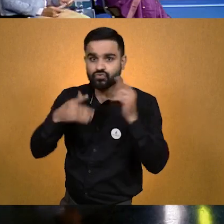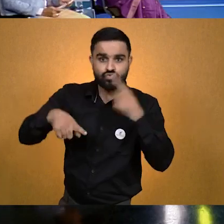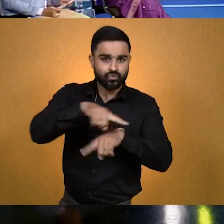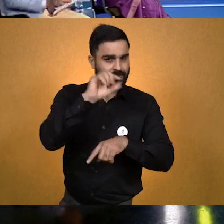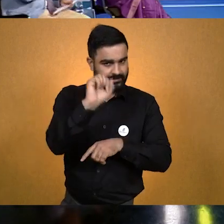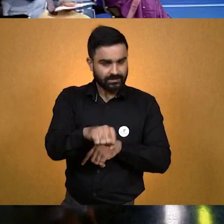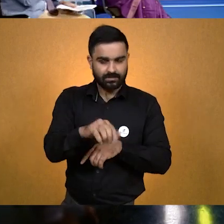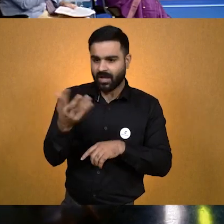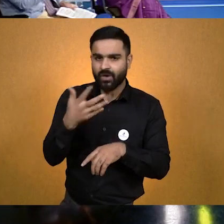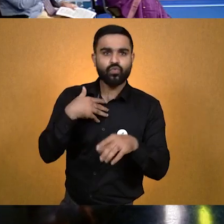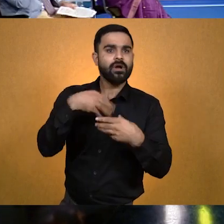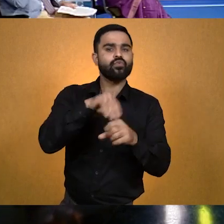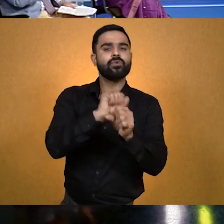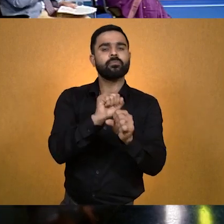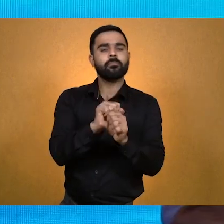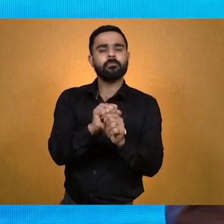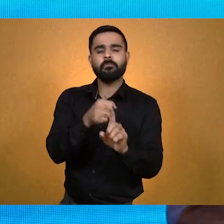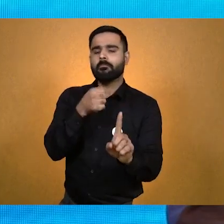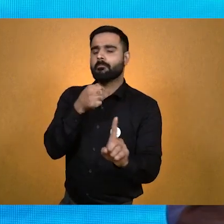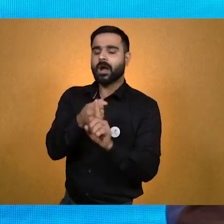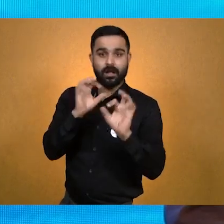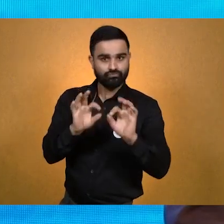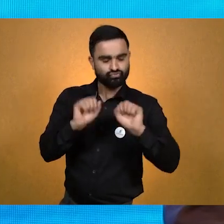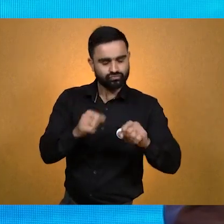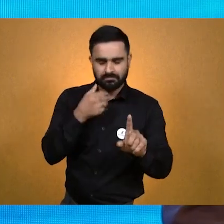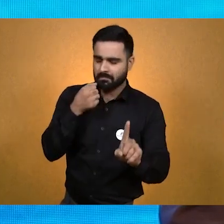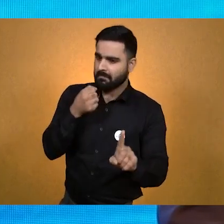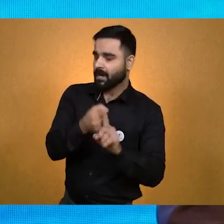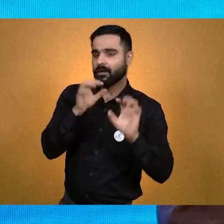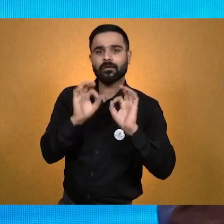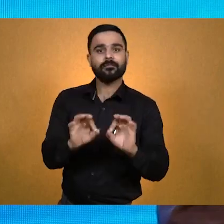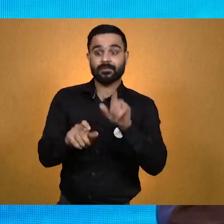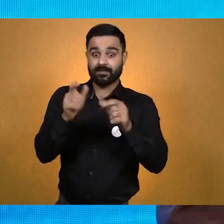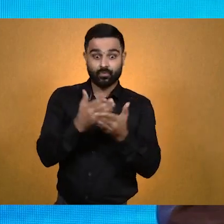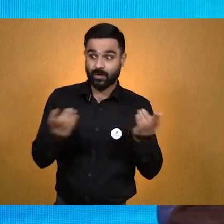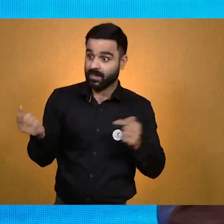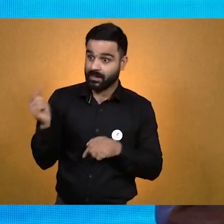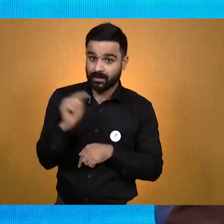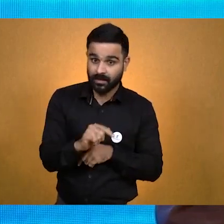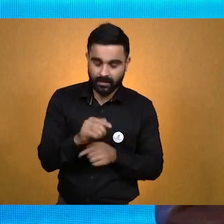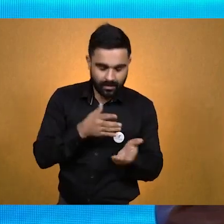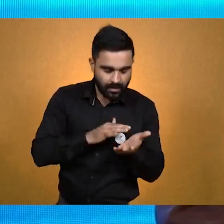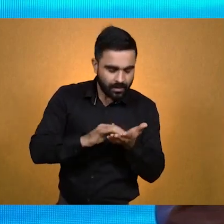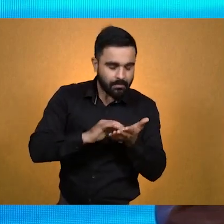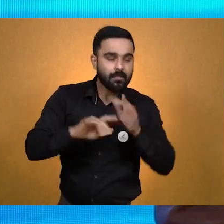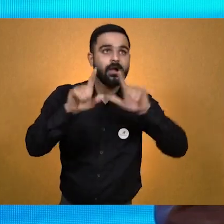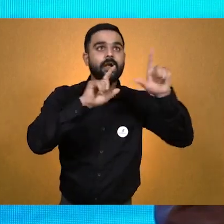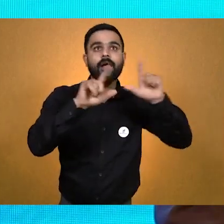Yes, of course. How is it worked out? Is it effective? It's very effective, right. Very effective. Because people who come in, they find the